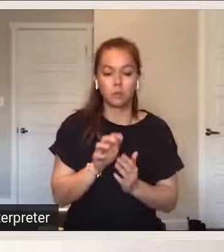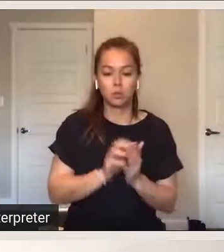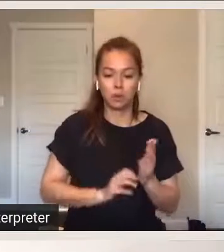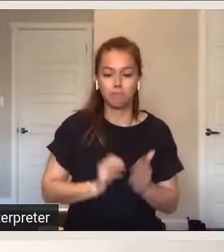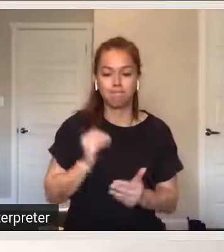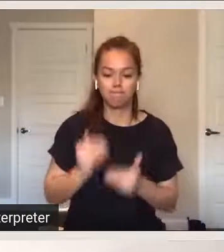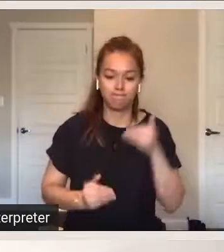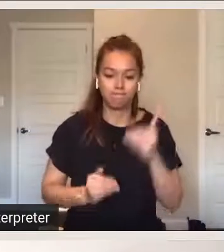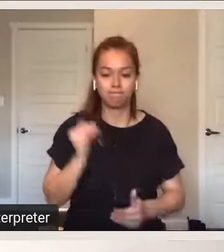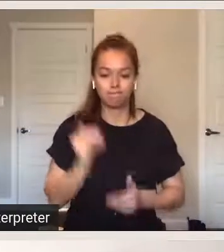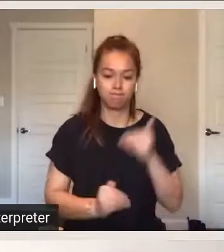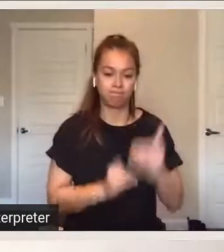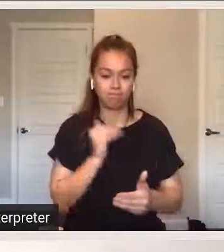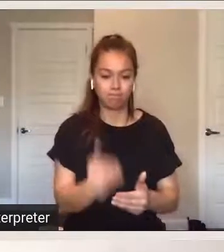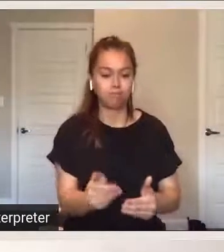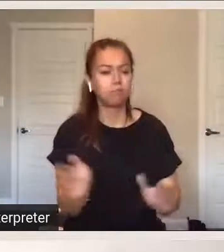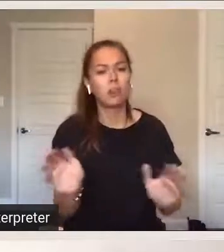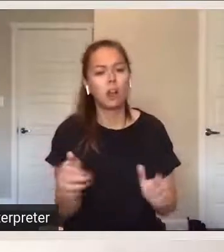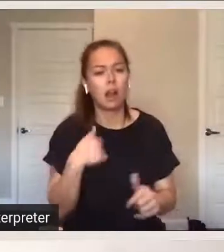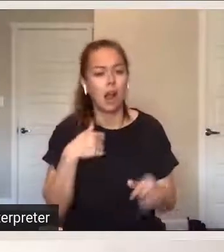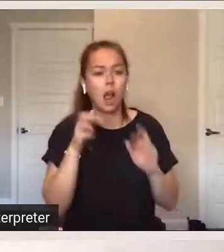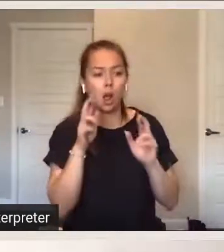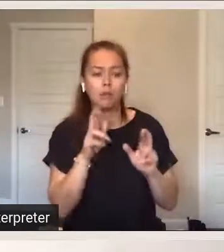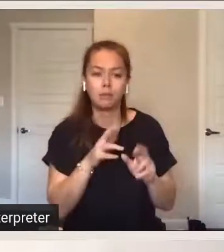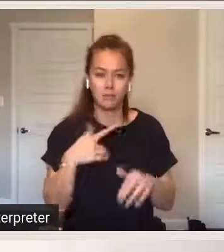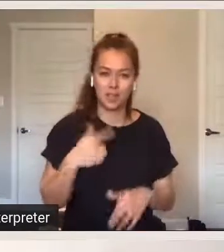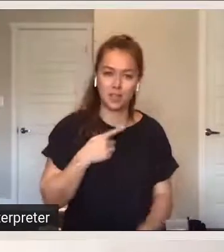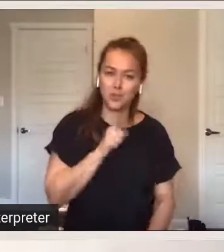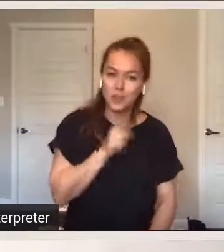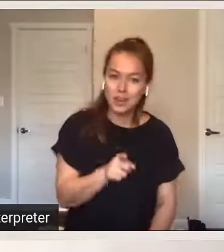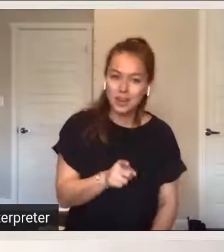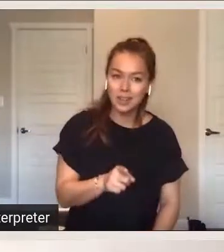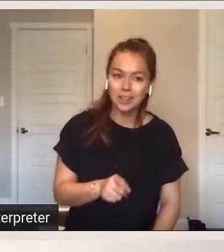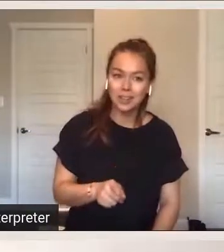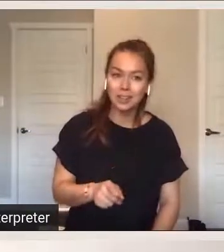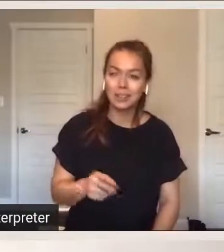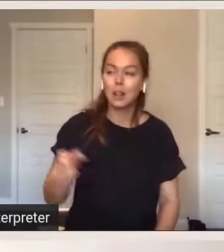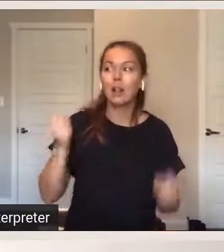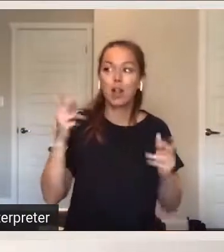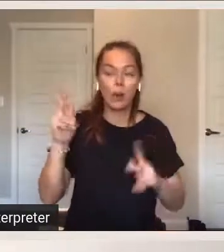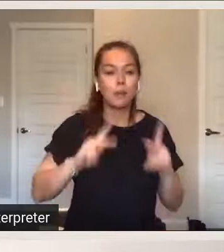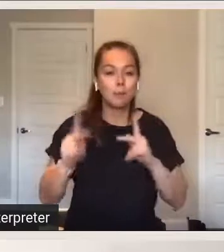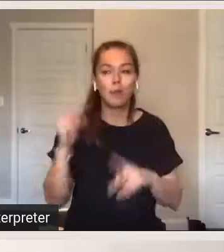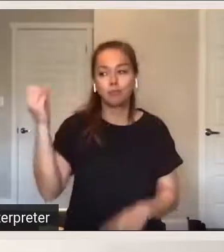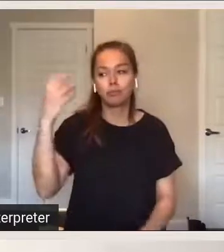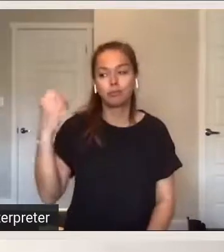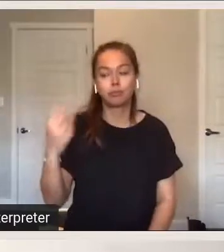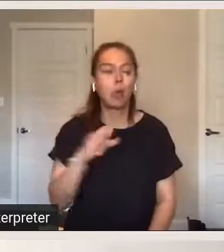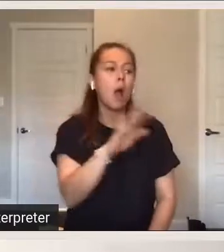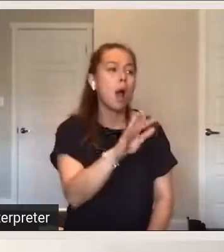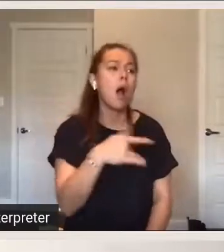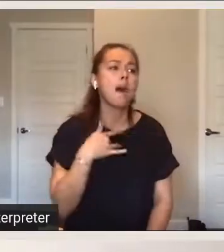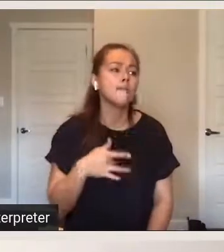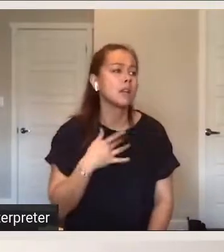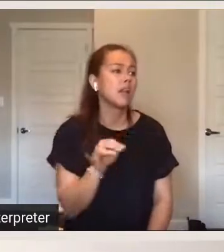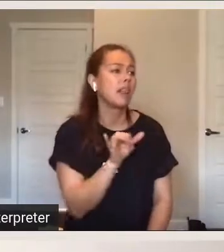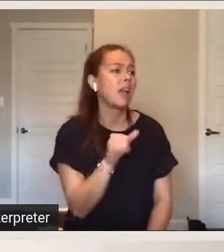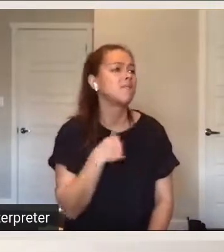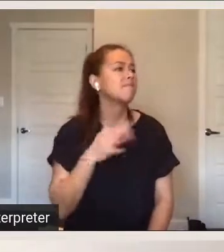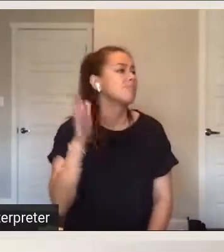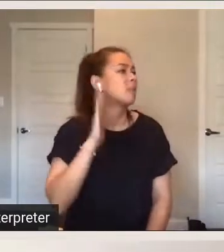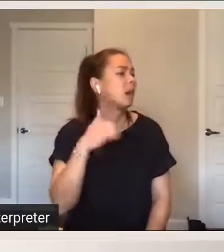hope everybody felt. I mean, everybody was telling me they felt like it brought them back to when they were a little kid. And it means a lot to hear that,